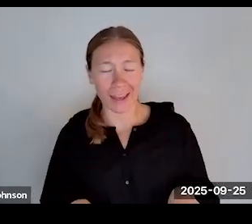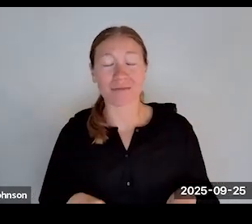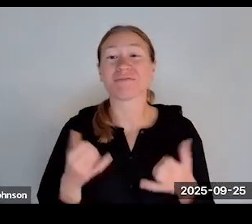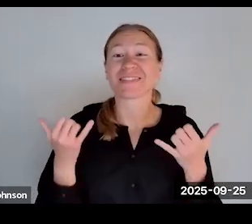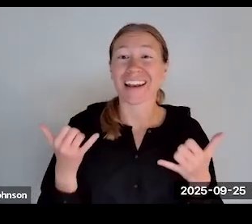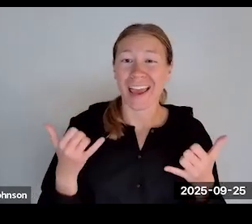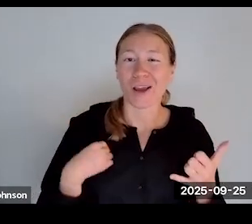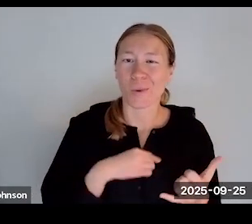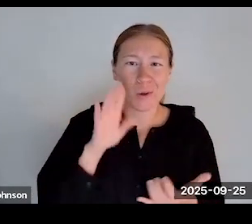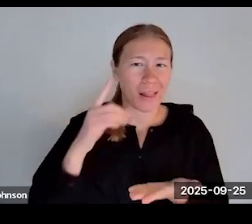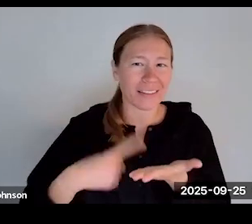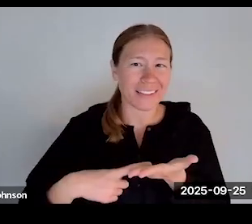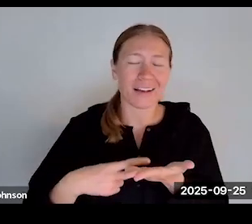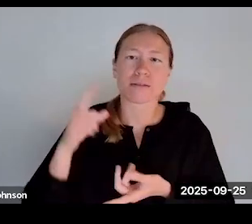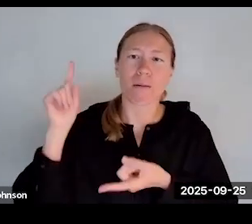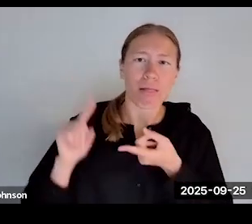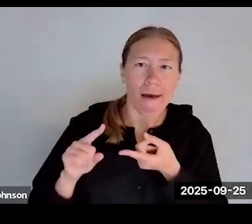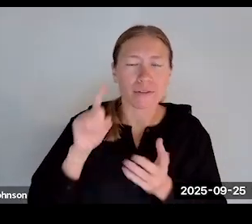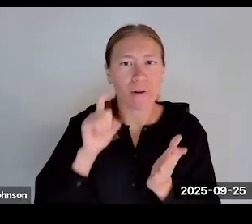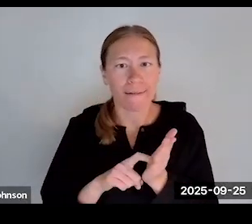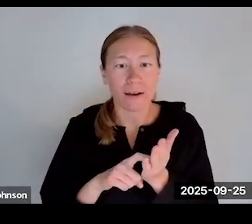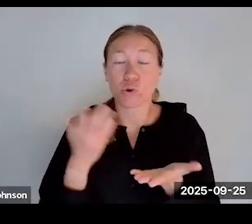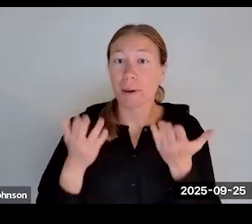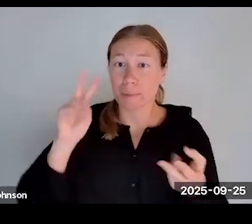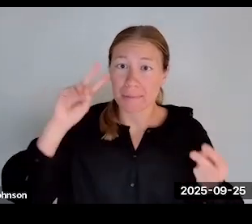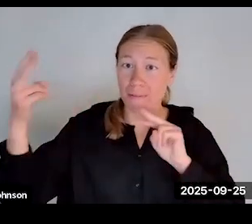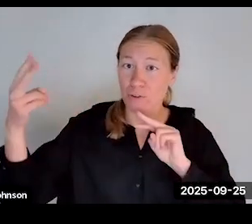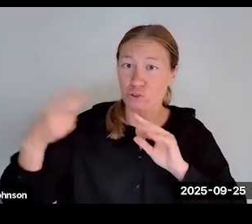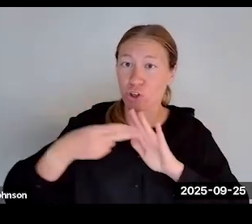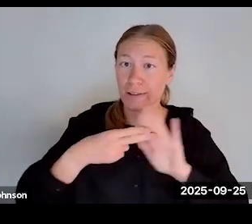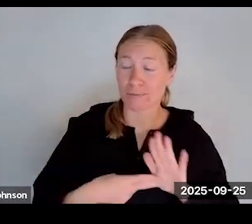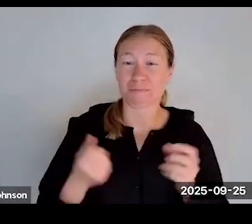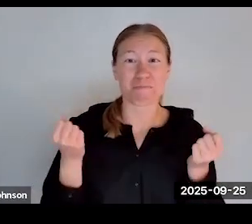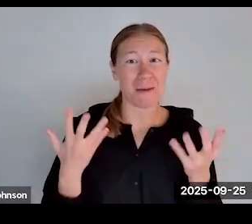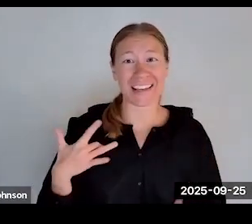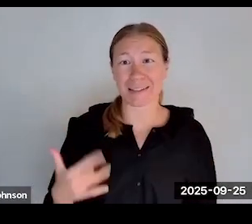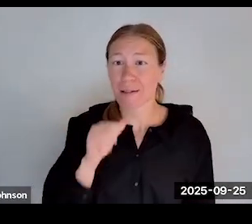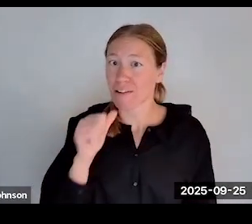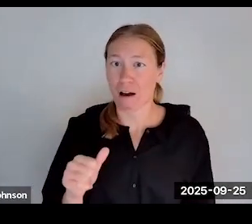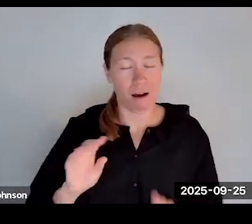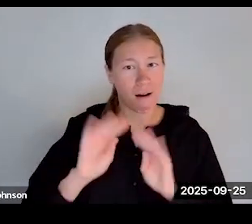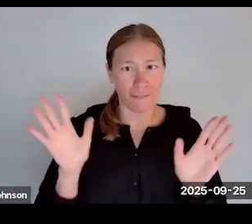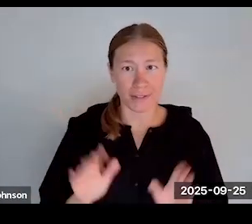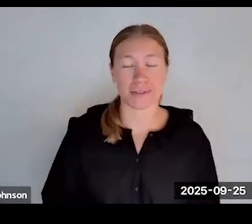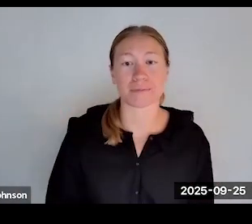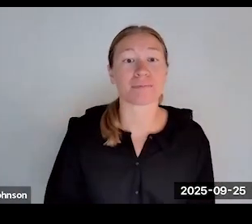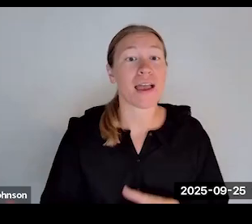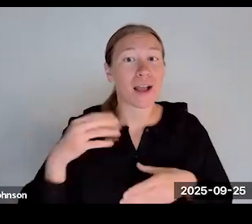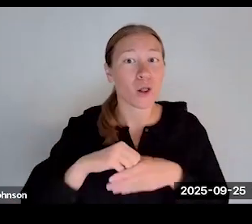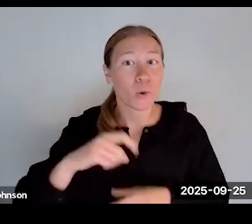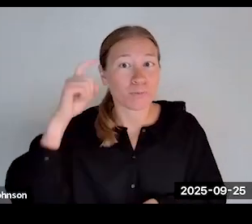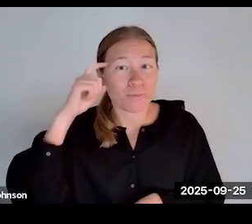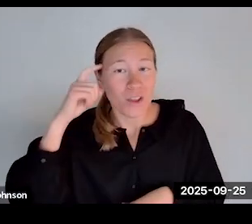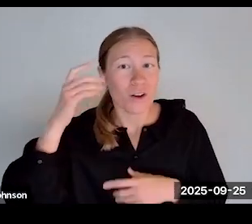discuss today are less recognized or misunderstood because many of them are often non apparent. These include neurological and